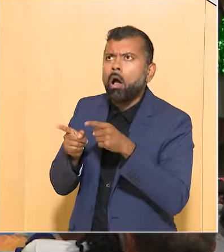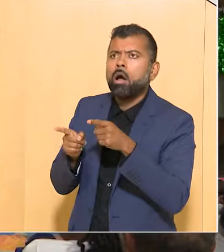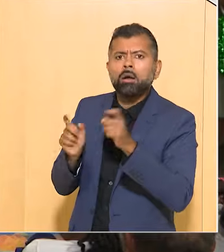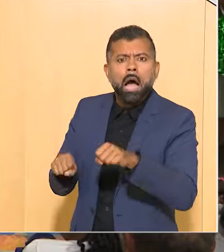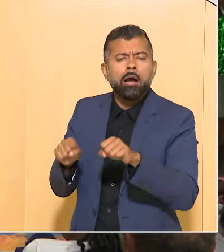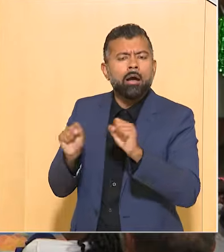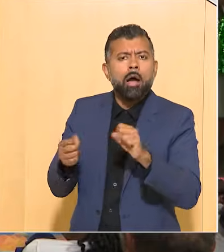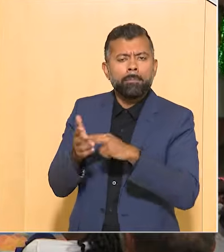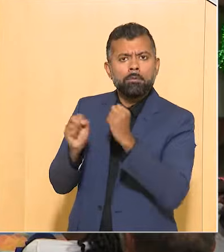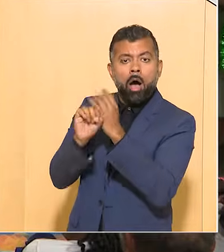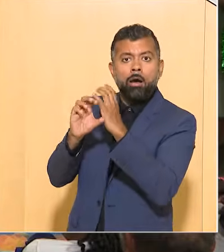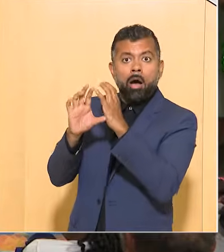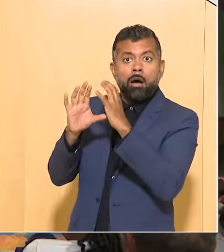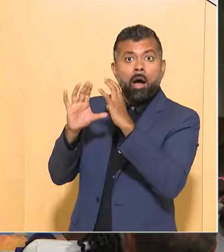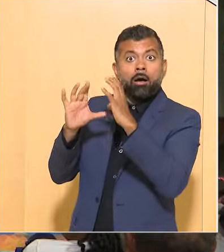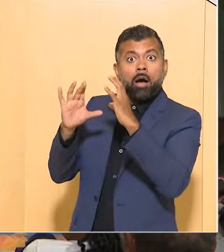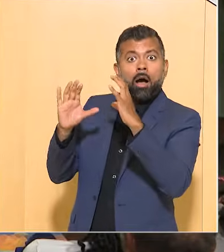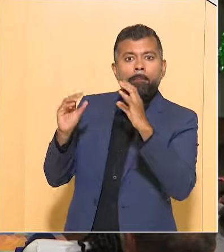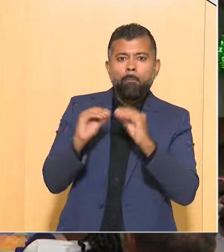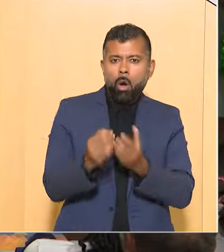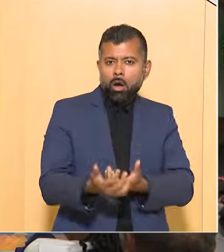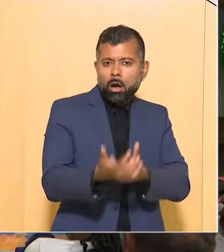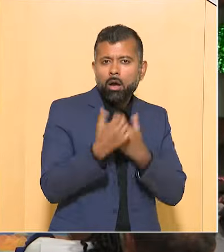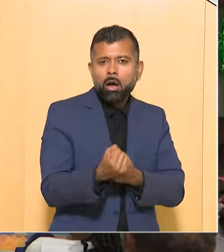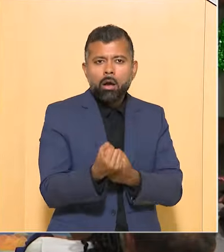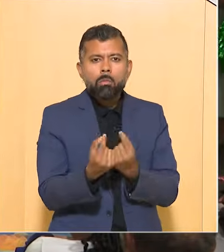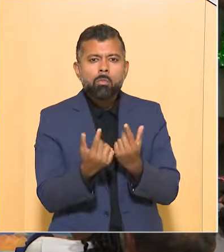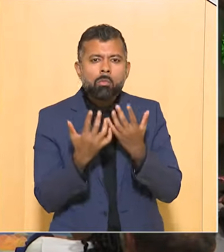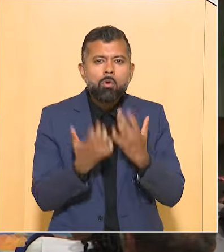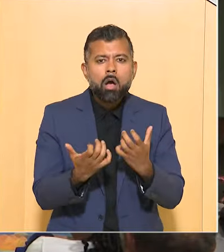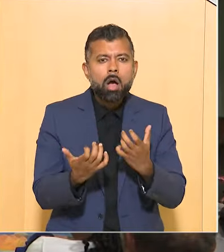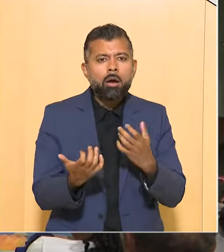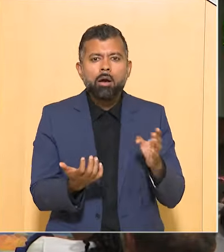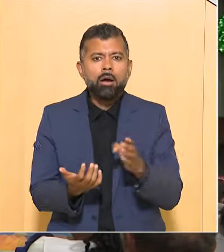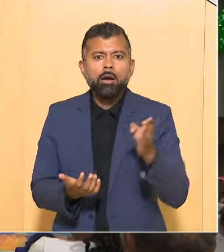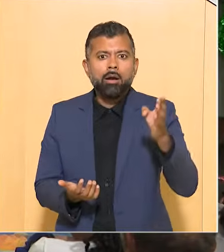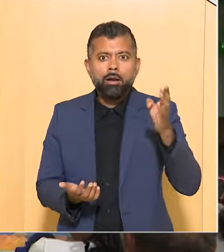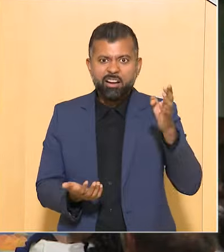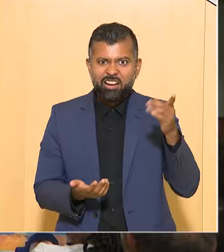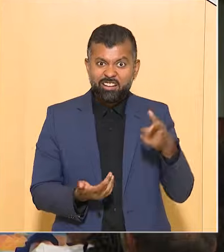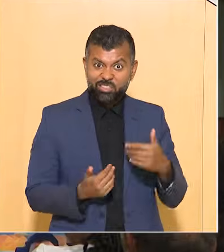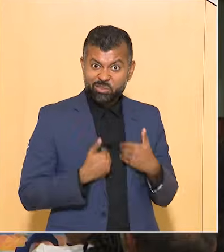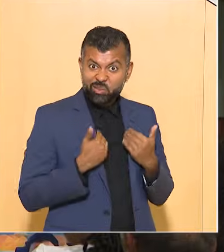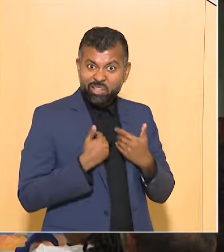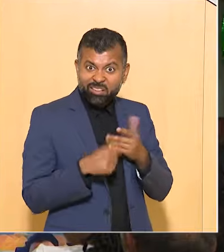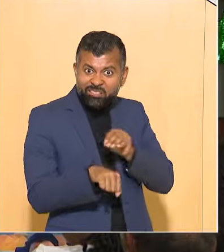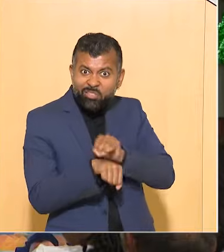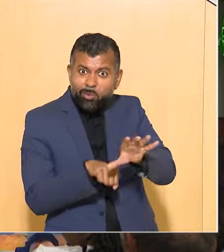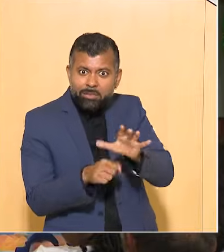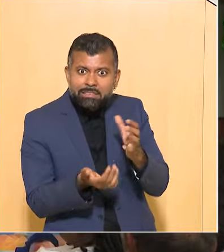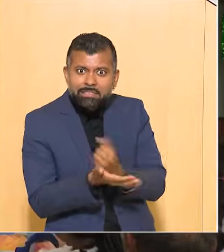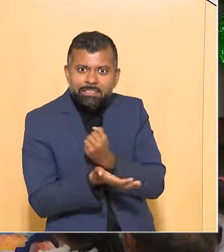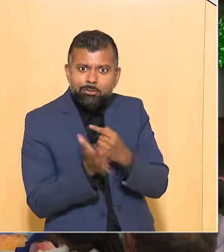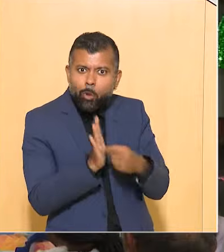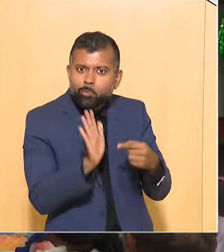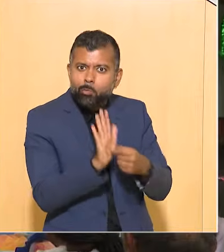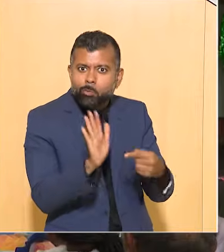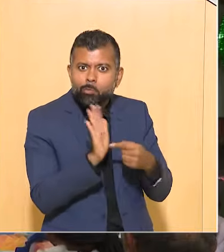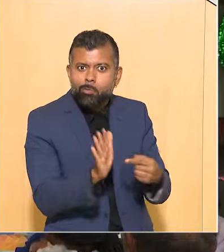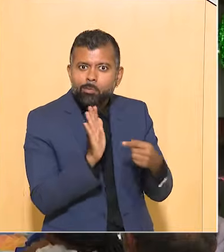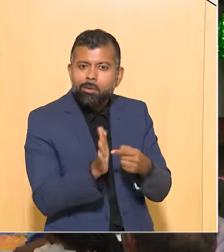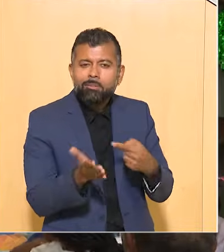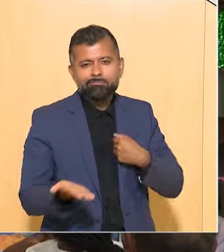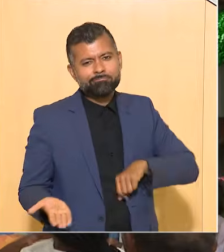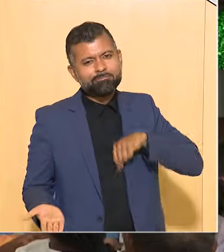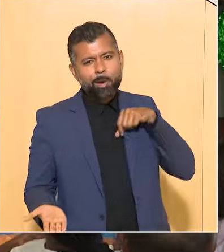to attach to positive people. And so we're very proud of that. Any other questions? Yes. Peace